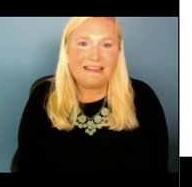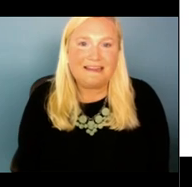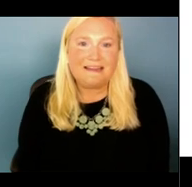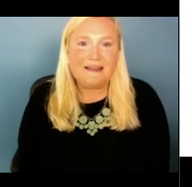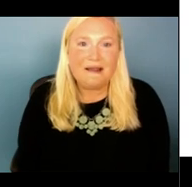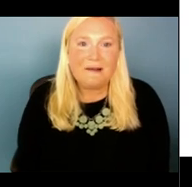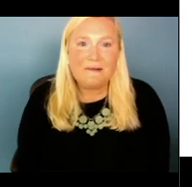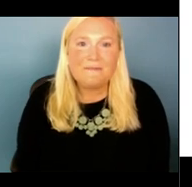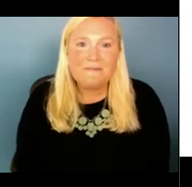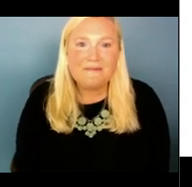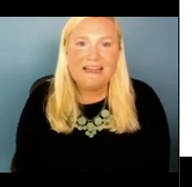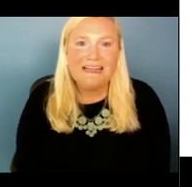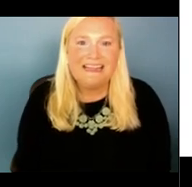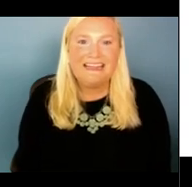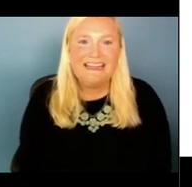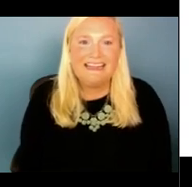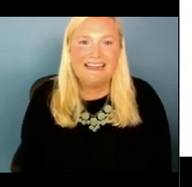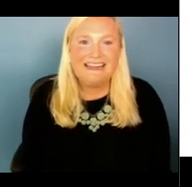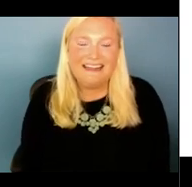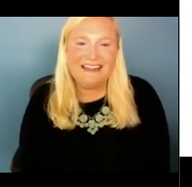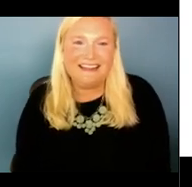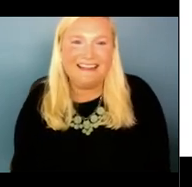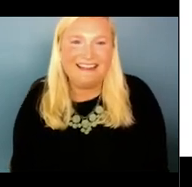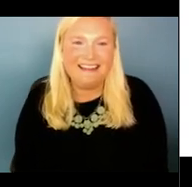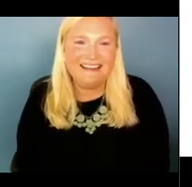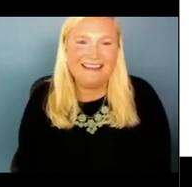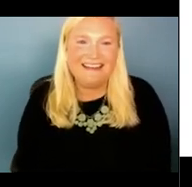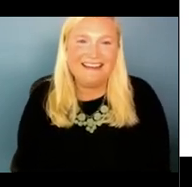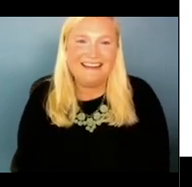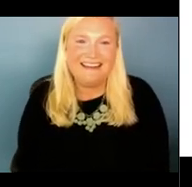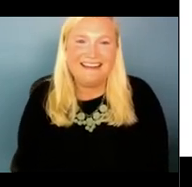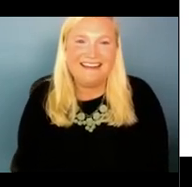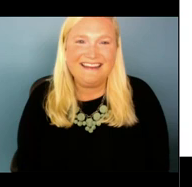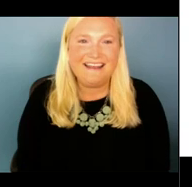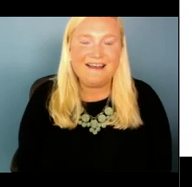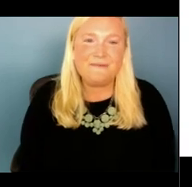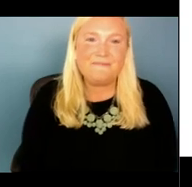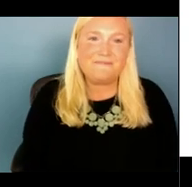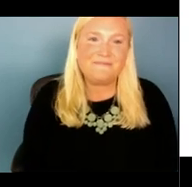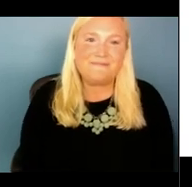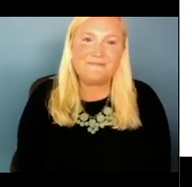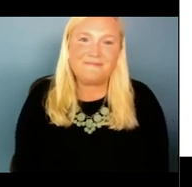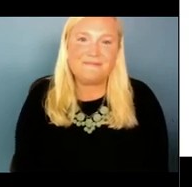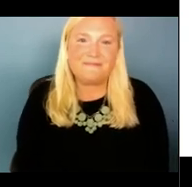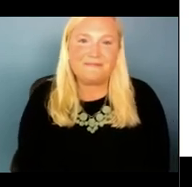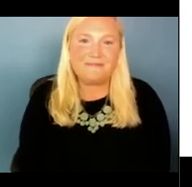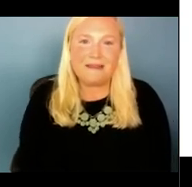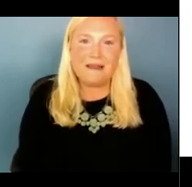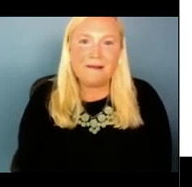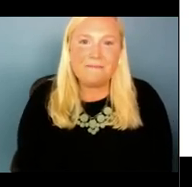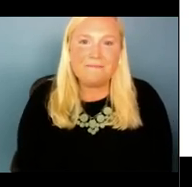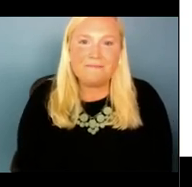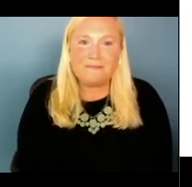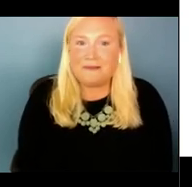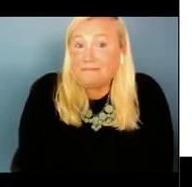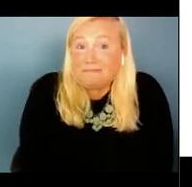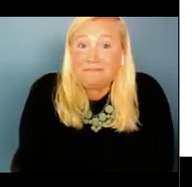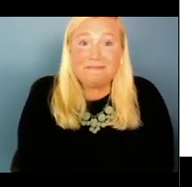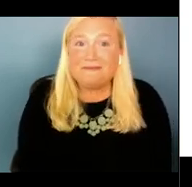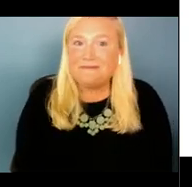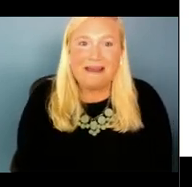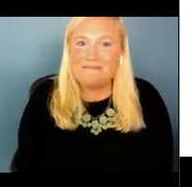Excellent. Thank you. Can I amplify that? What a great point, Martha, because, you know, we don't know what causes articulation disorders